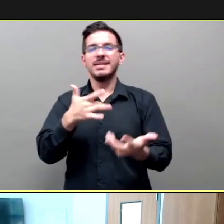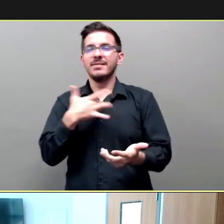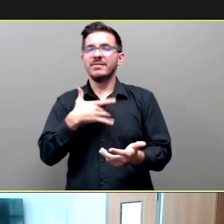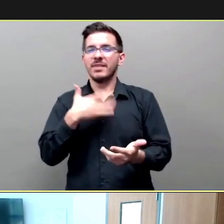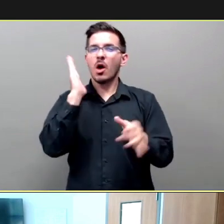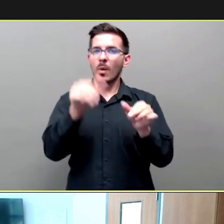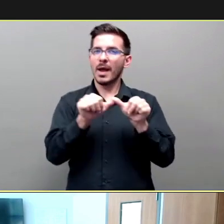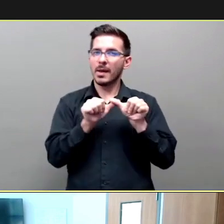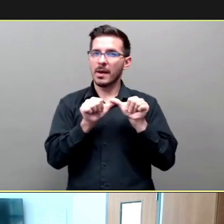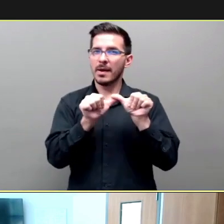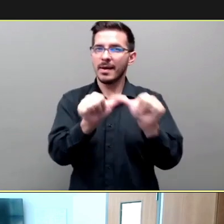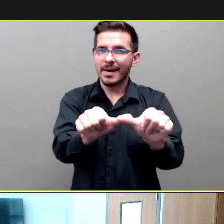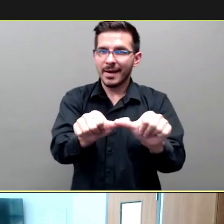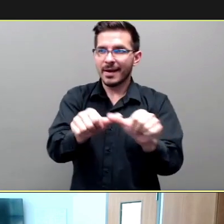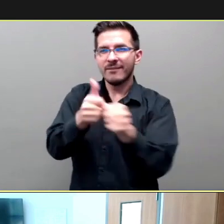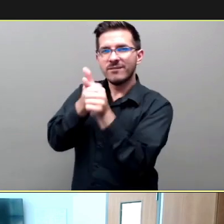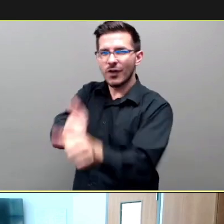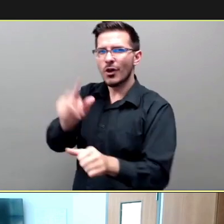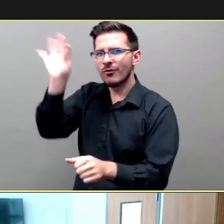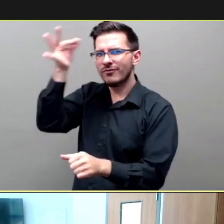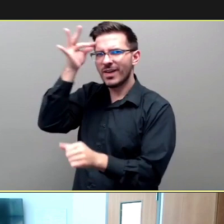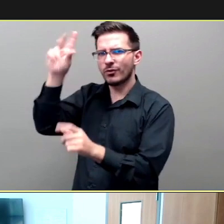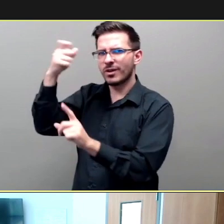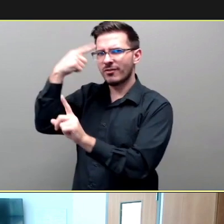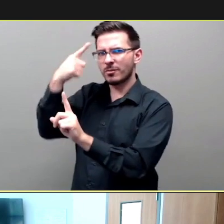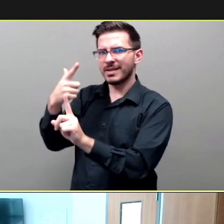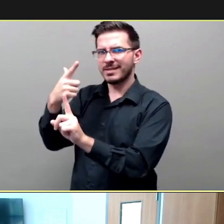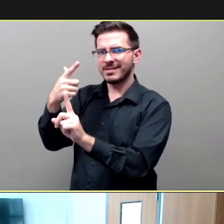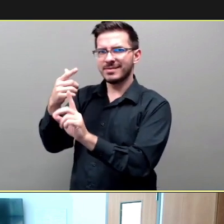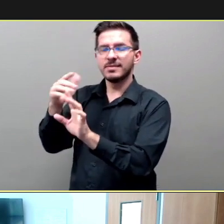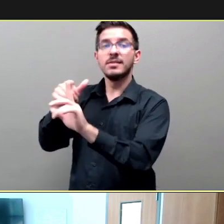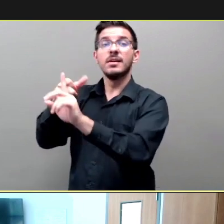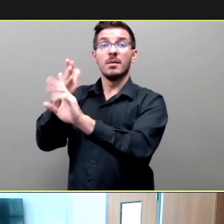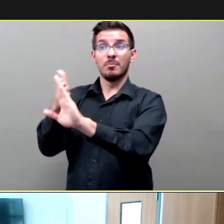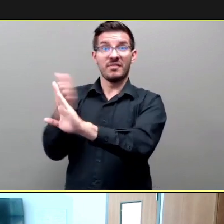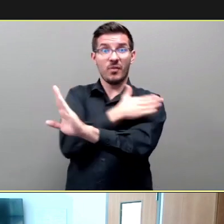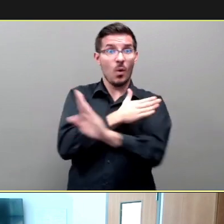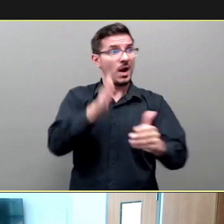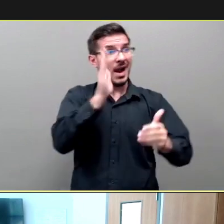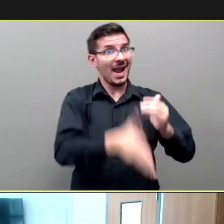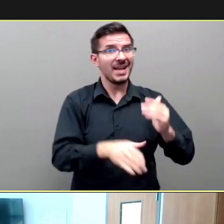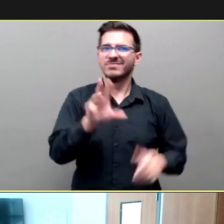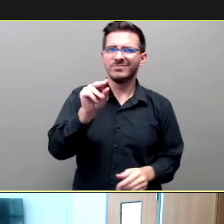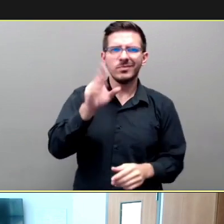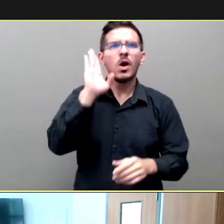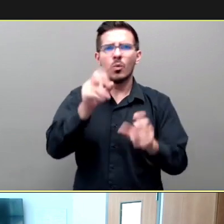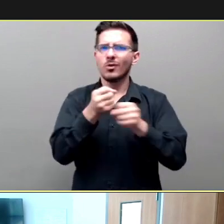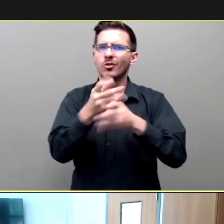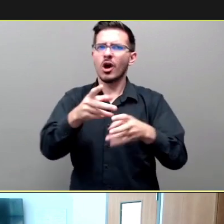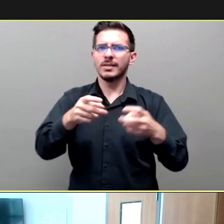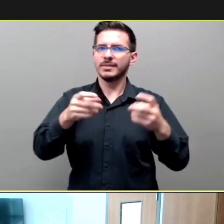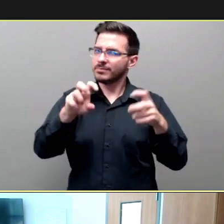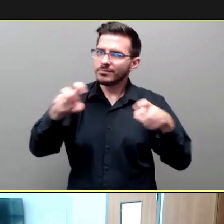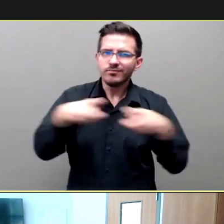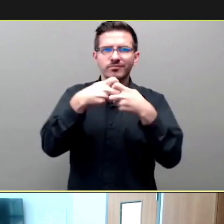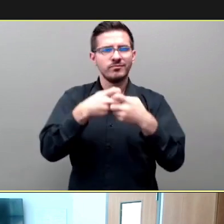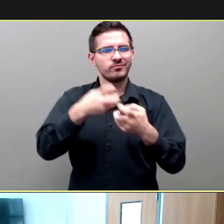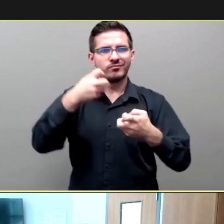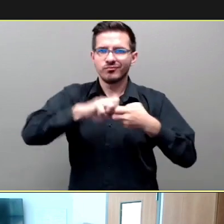the federal government does. It would create a very, very difficult situation for, I think I told you we have I think we